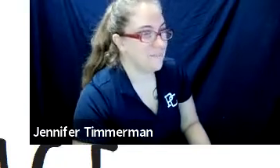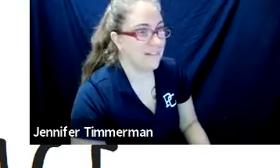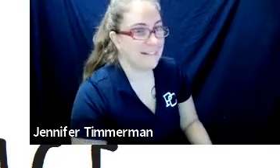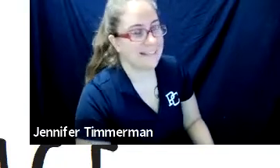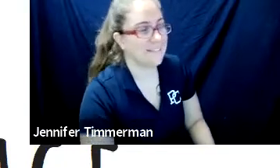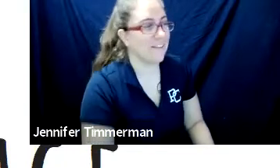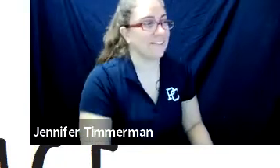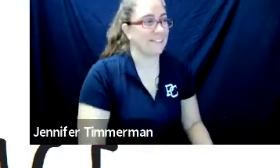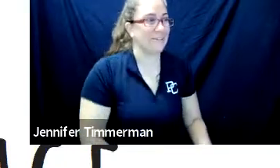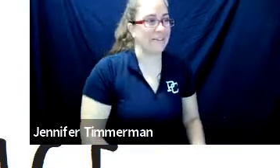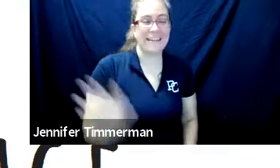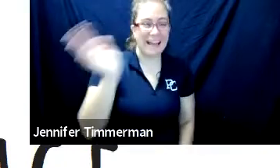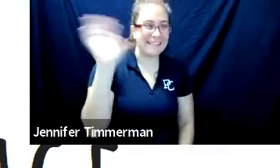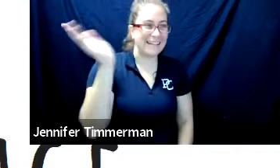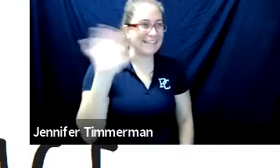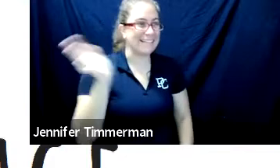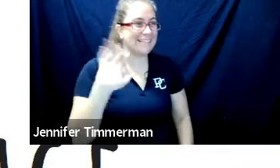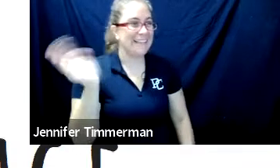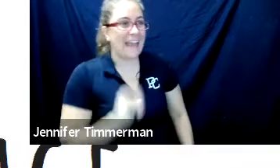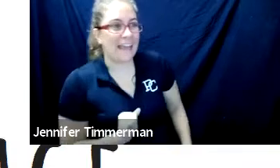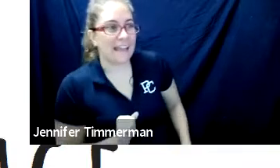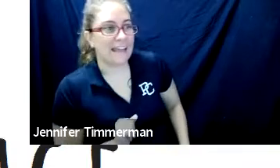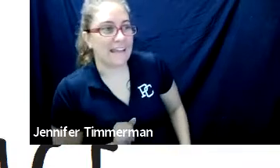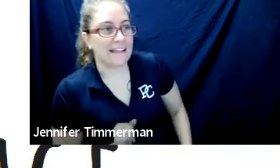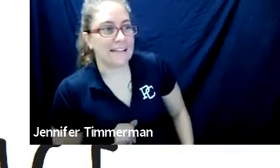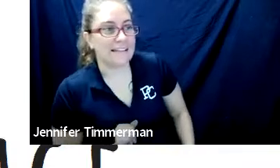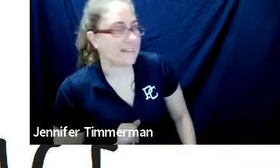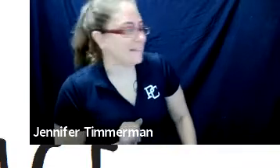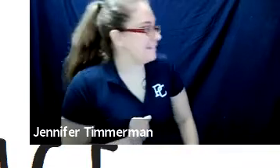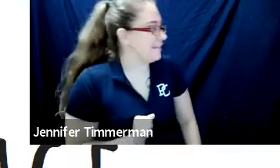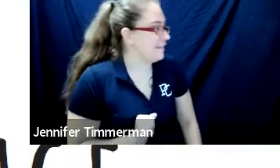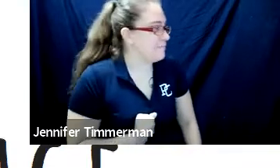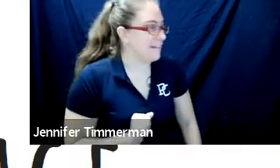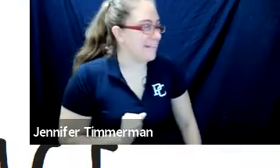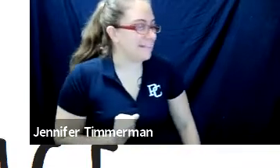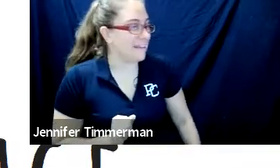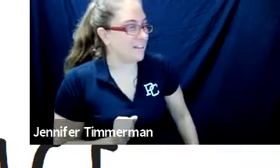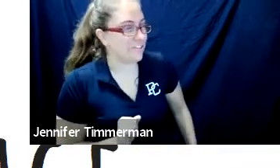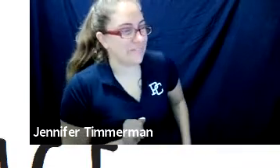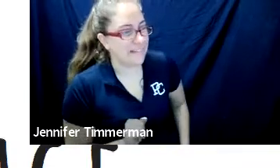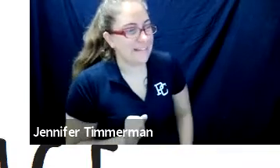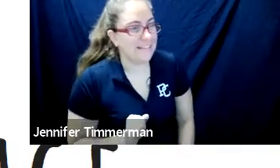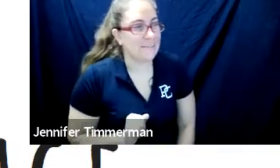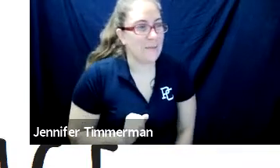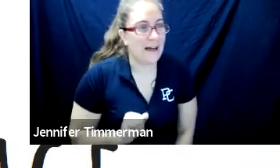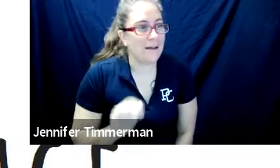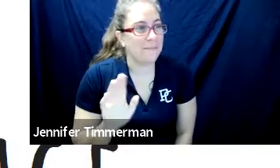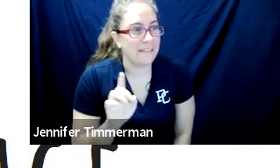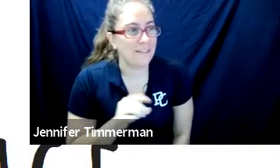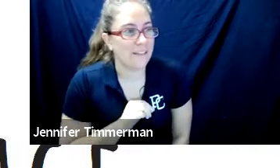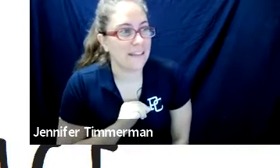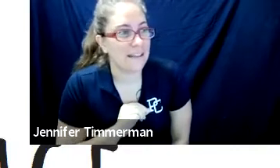some fantastic faces already. Hi, Dennis. And I see Benita, Jervis,